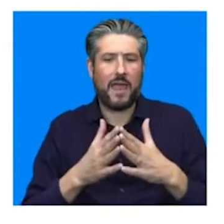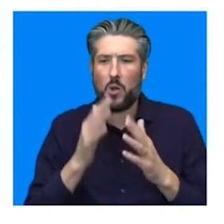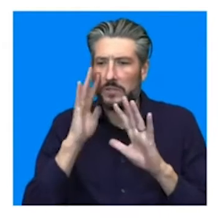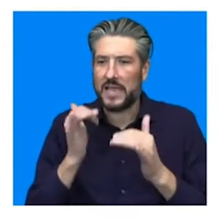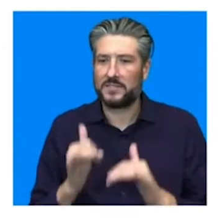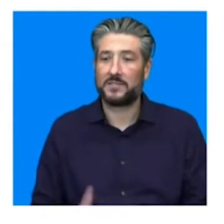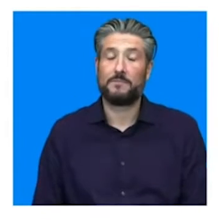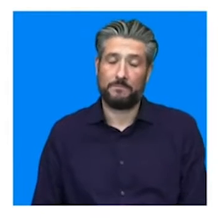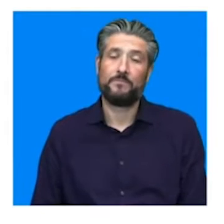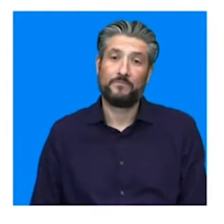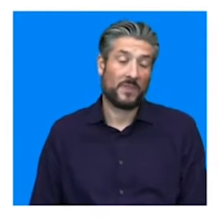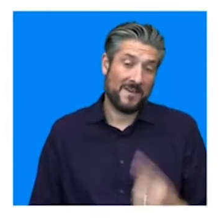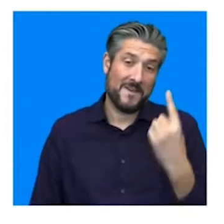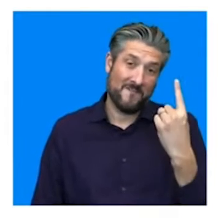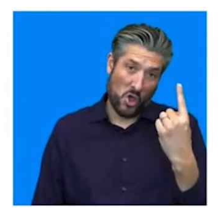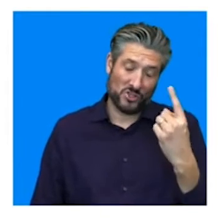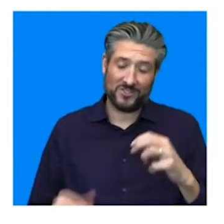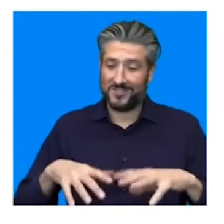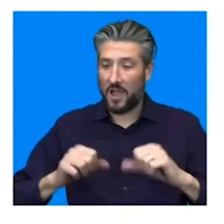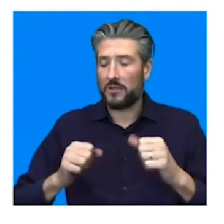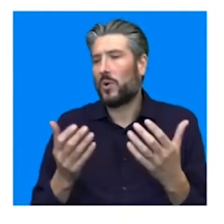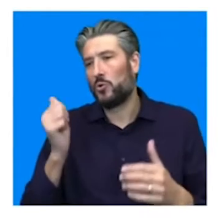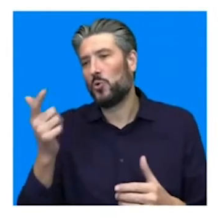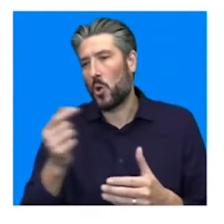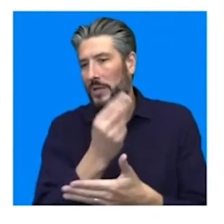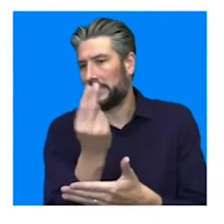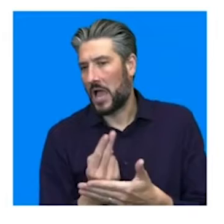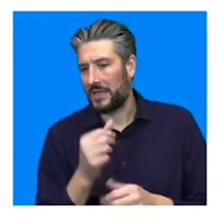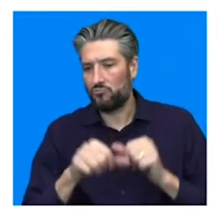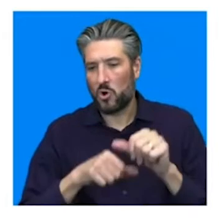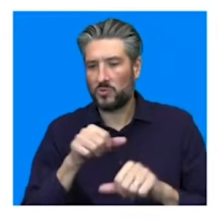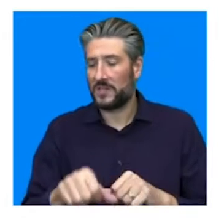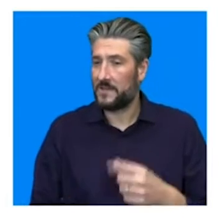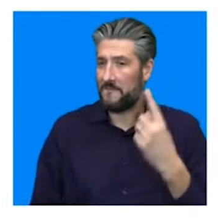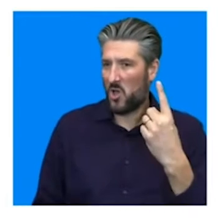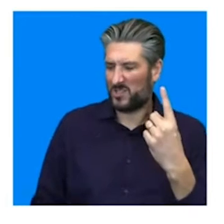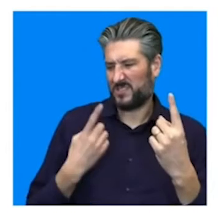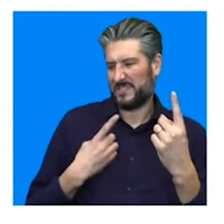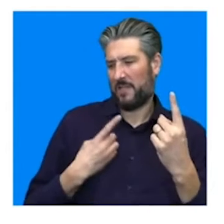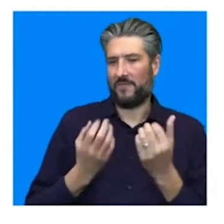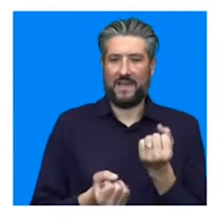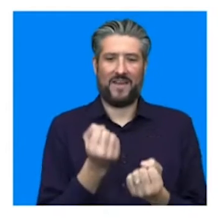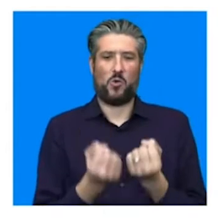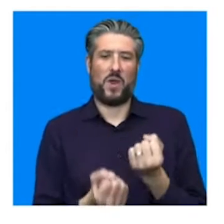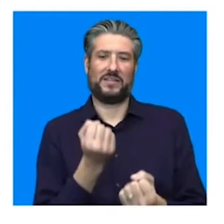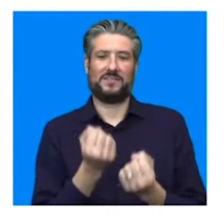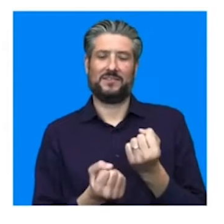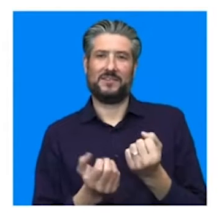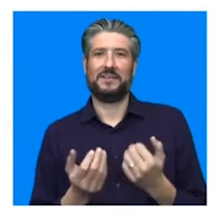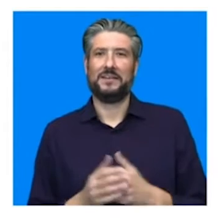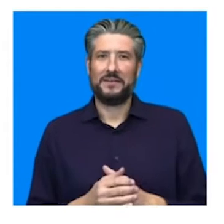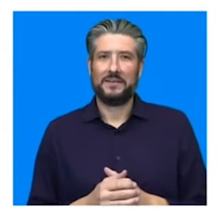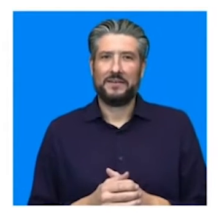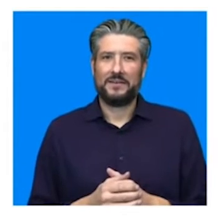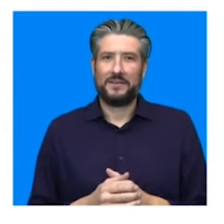starting point, everyone's starting point when you design something or create something, is you evaluate it yourself. you're very unlikely as a graphic designer